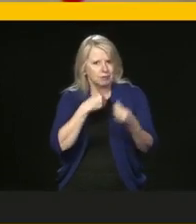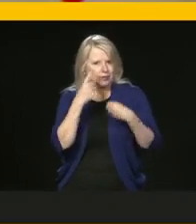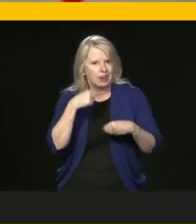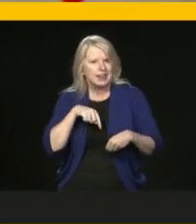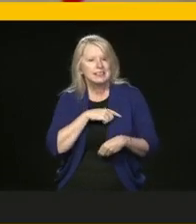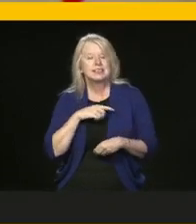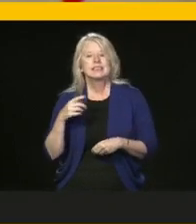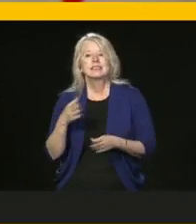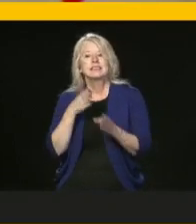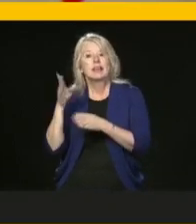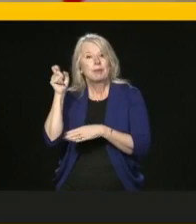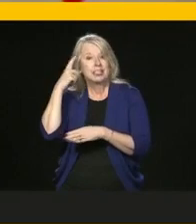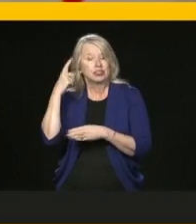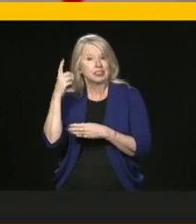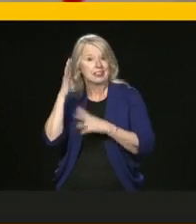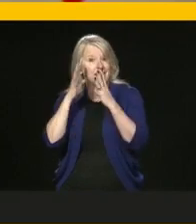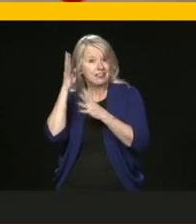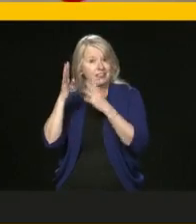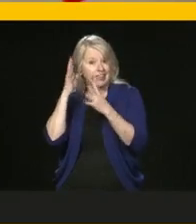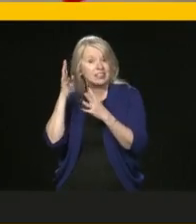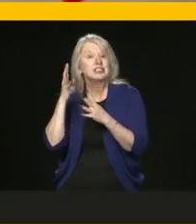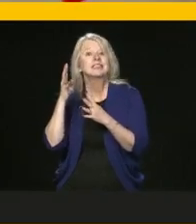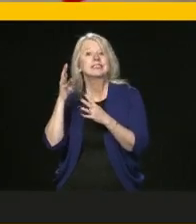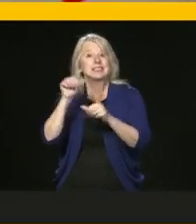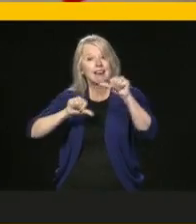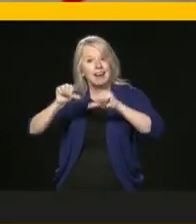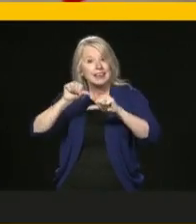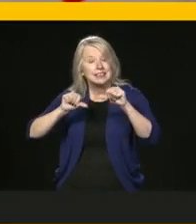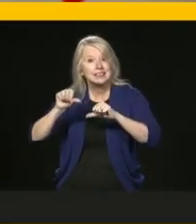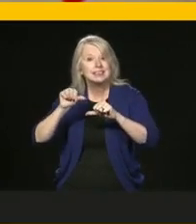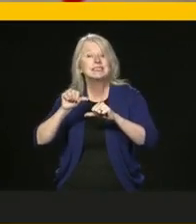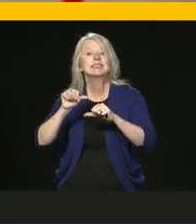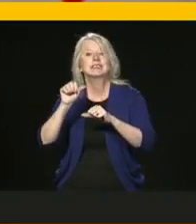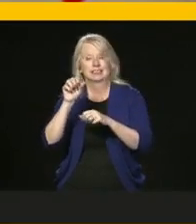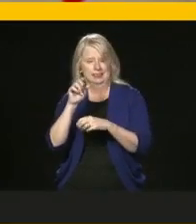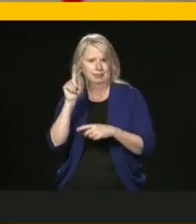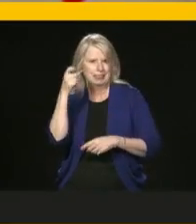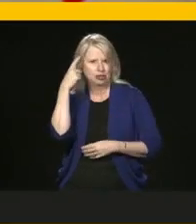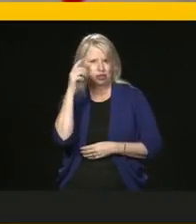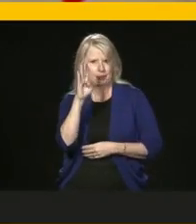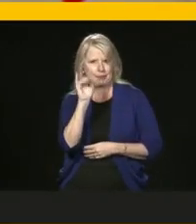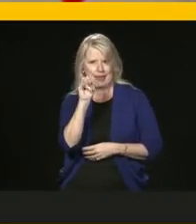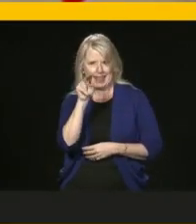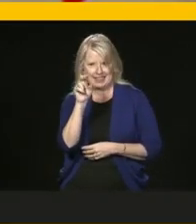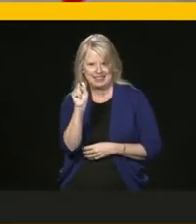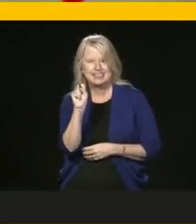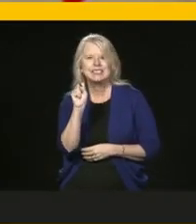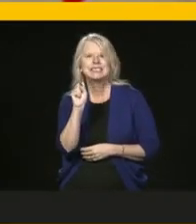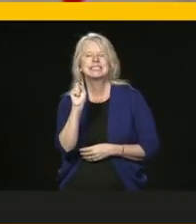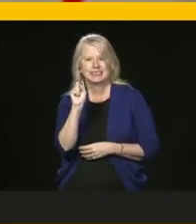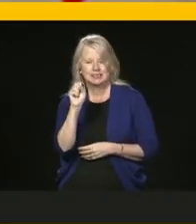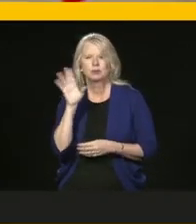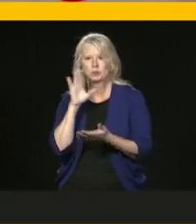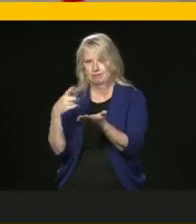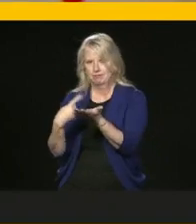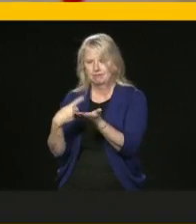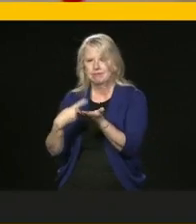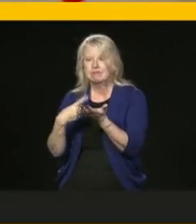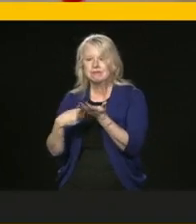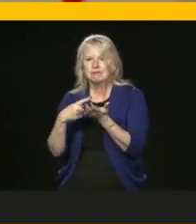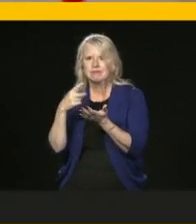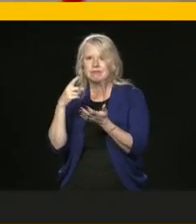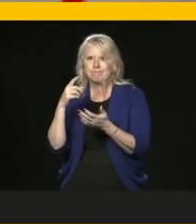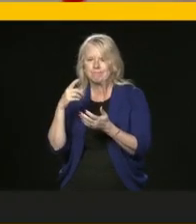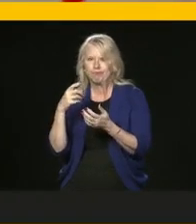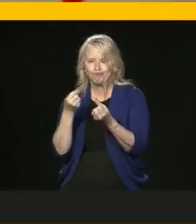Bains, who will discuss COVID-19 research that he is strongly supporting. And we have,